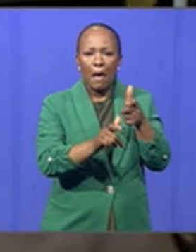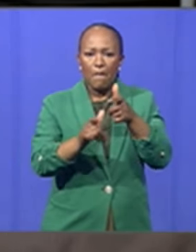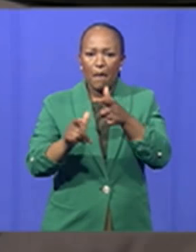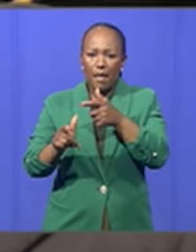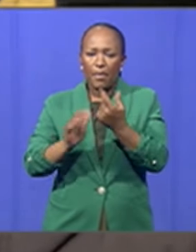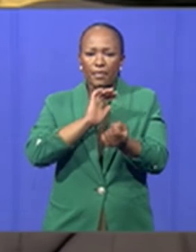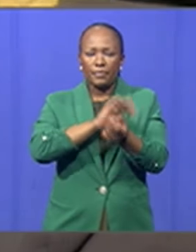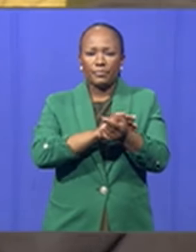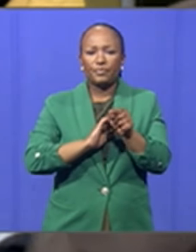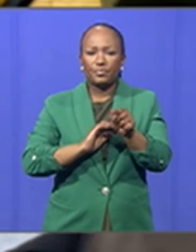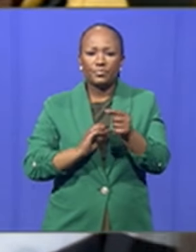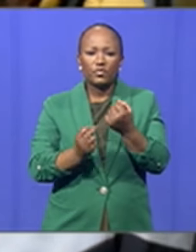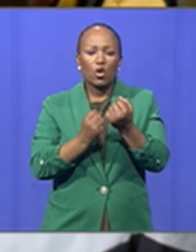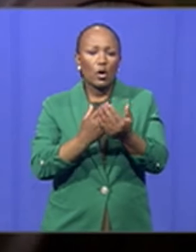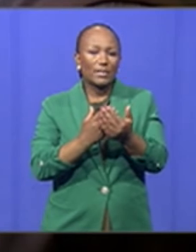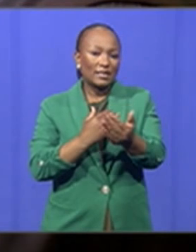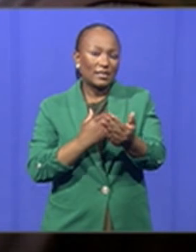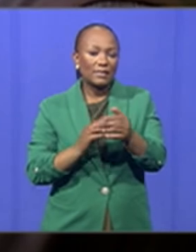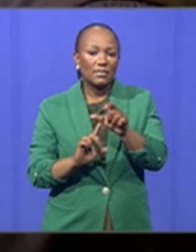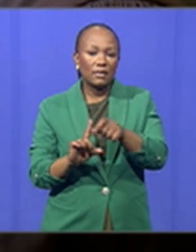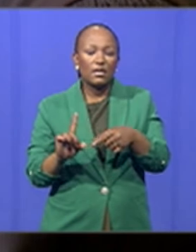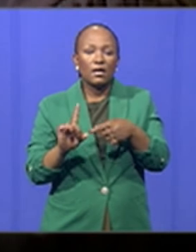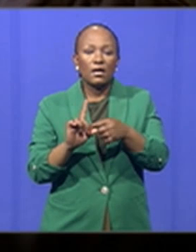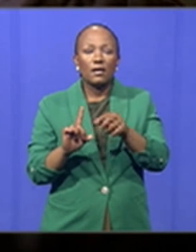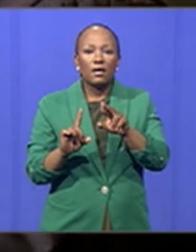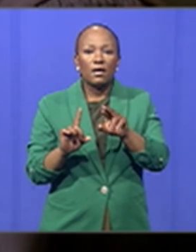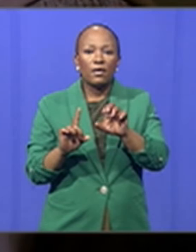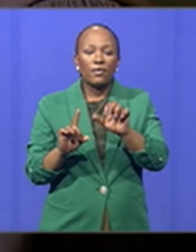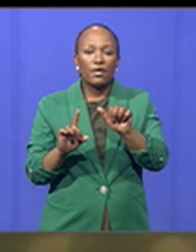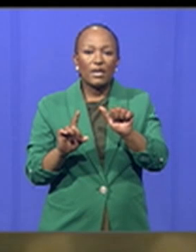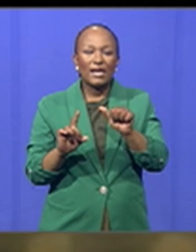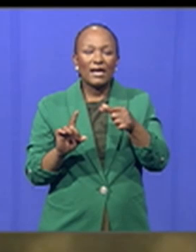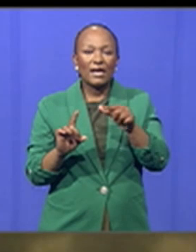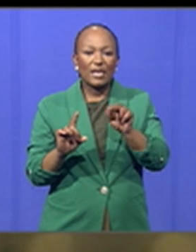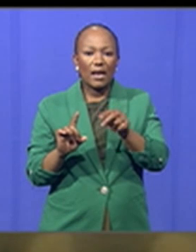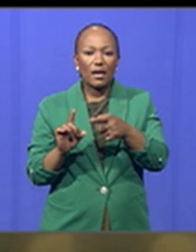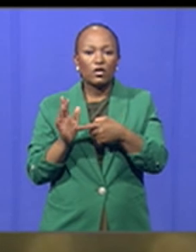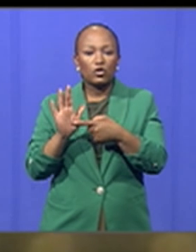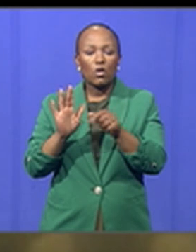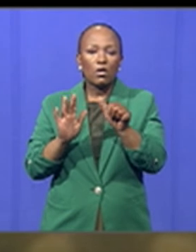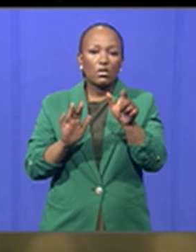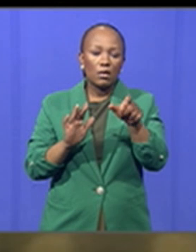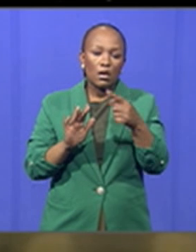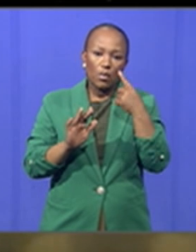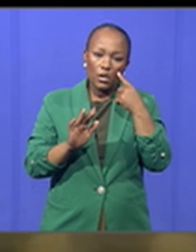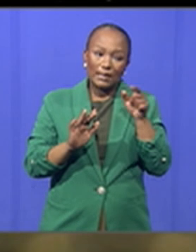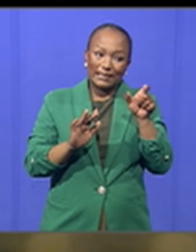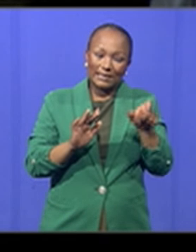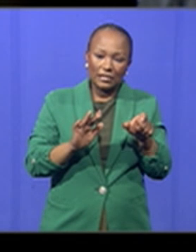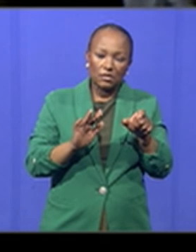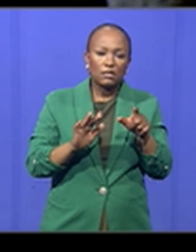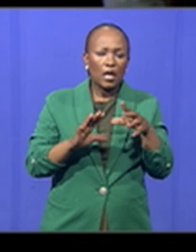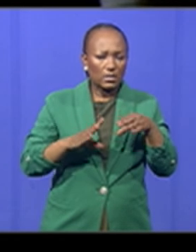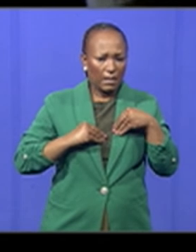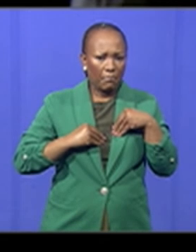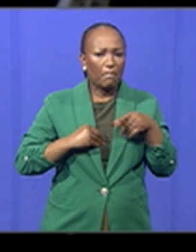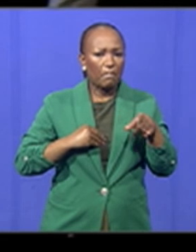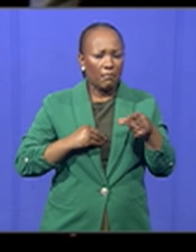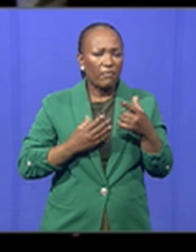ka kgorotsheko go utolotše gore Regan Collis o sepetše le maphodisa go ya go balaetša molatofatšwa ka yena Jamal Meyer yo a dumetšego melato